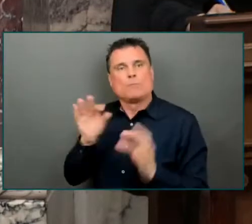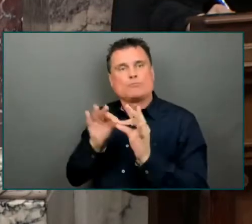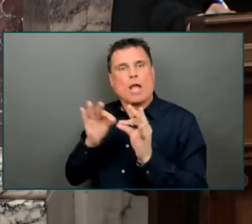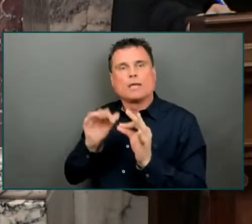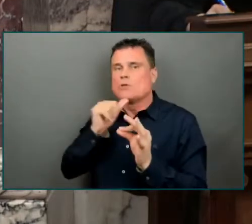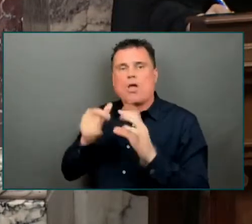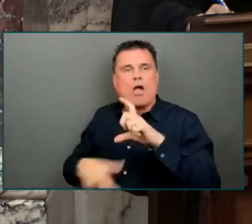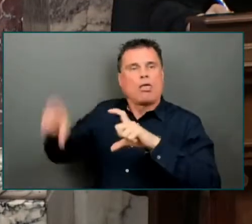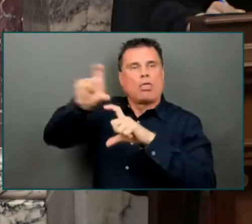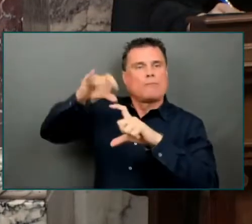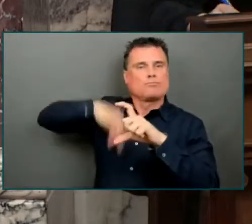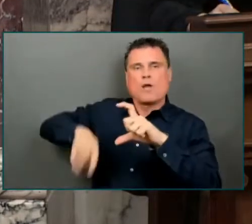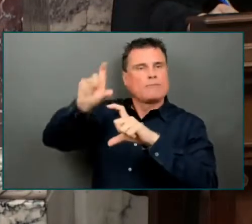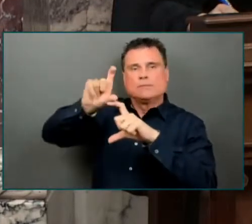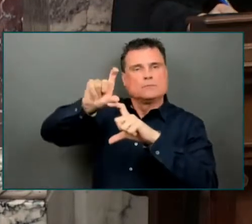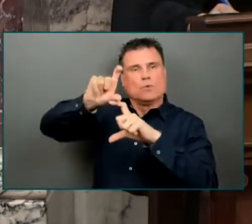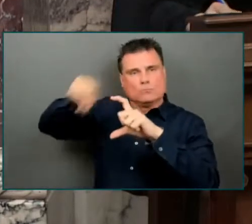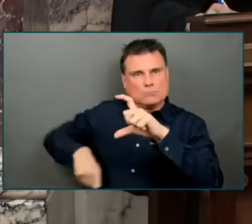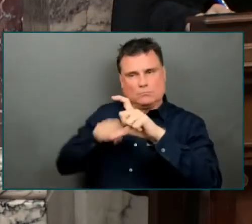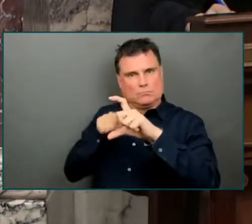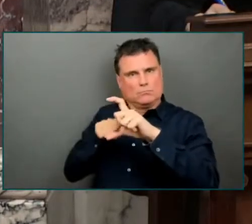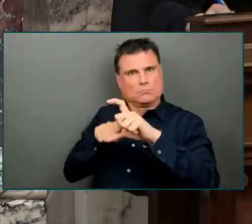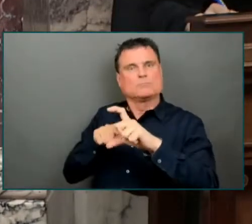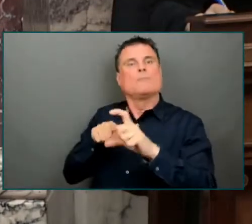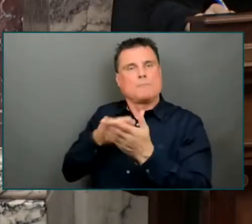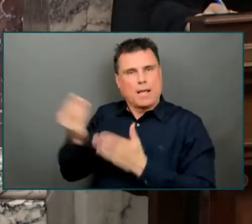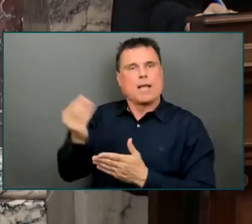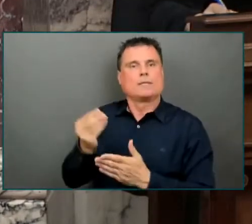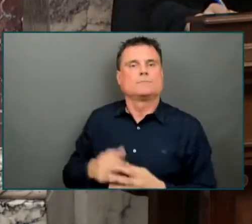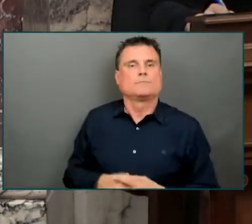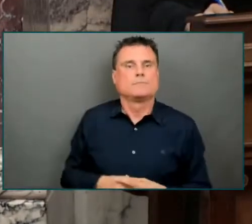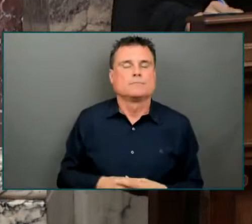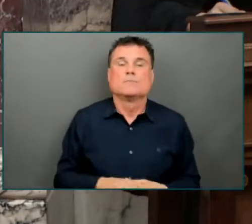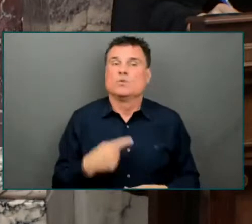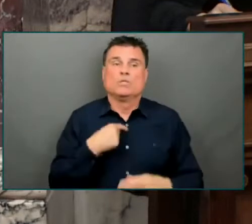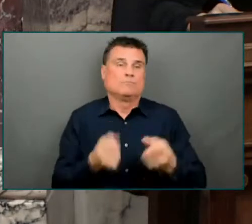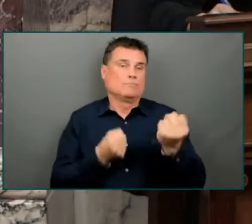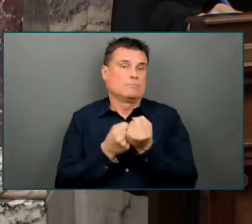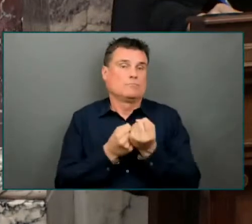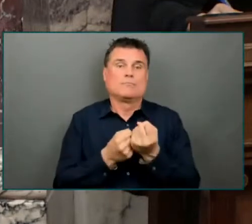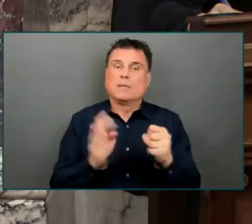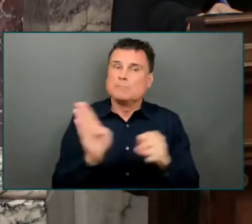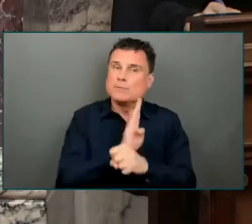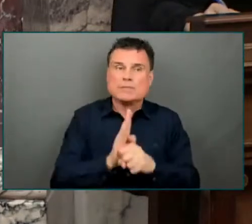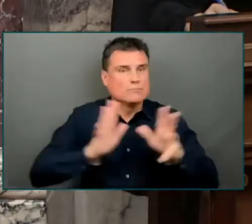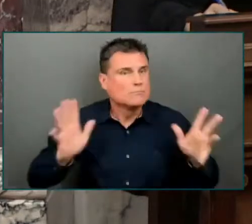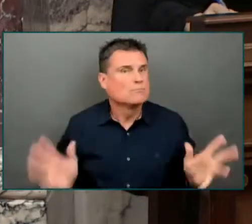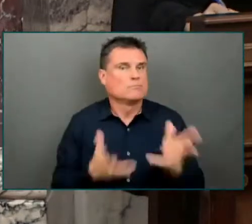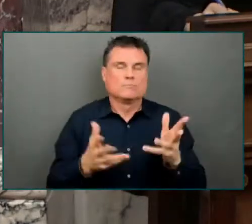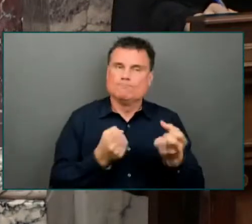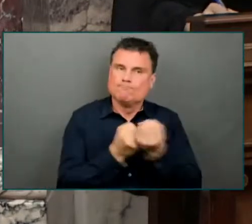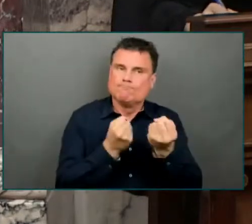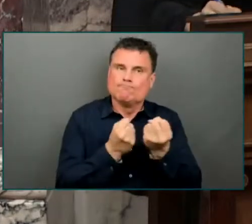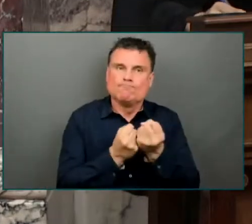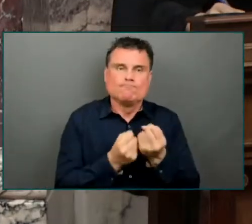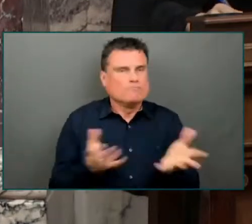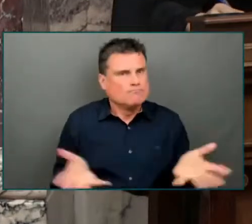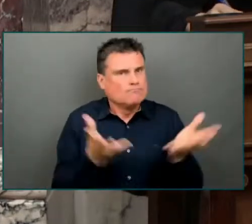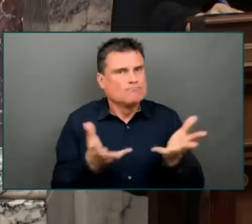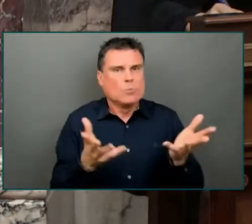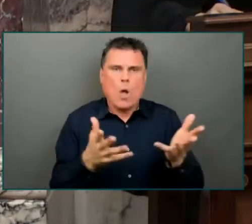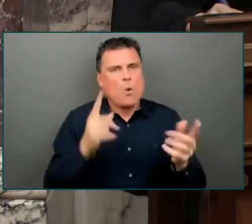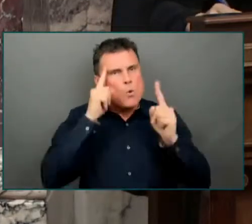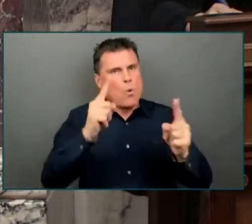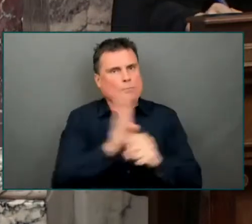and our work to try to ensure every business gets through this pandemic is ongoing. Budget 2021 continues